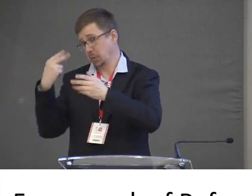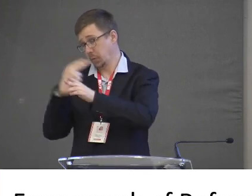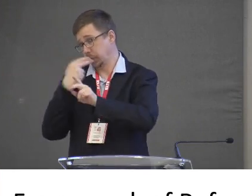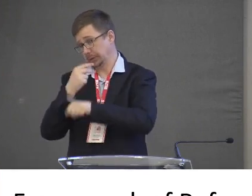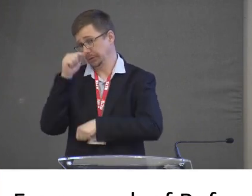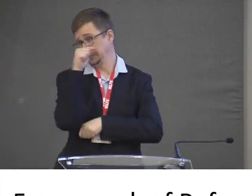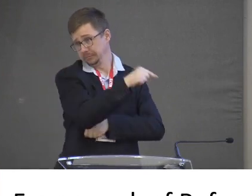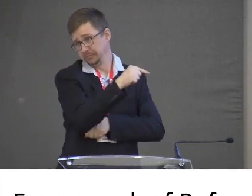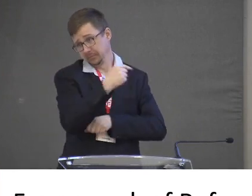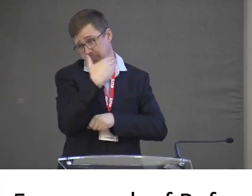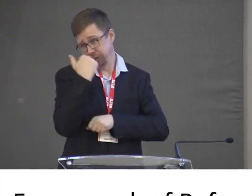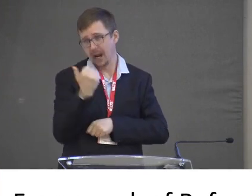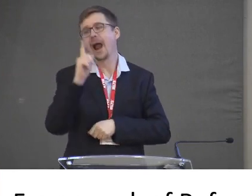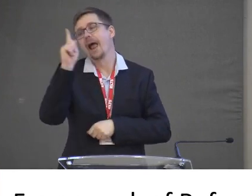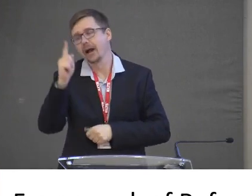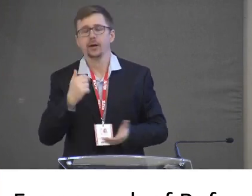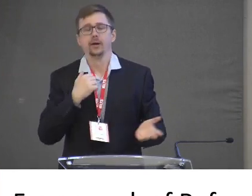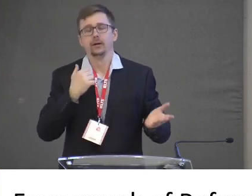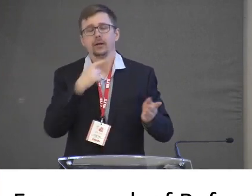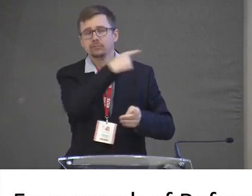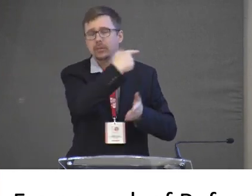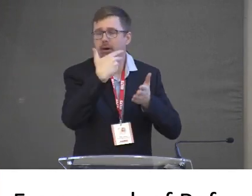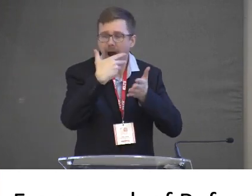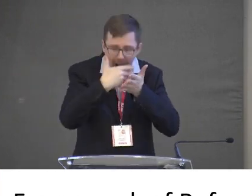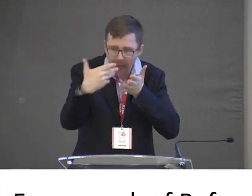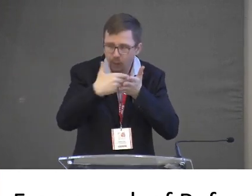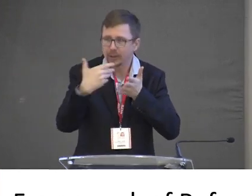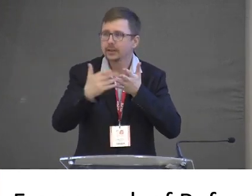And a similar